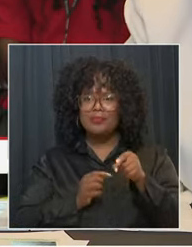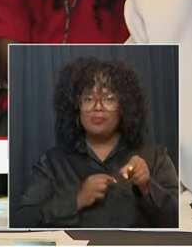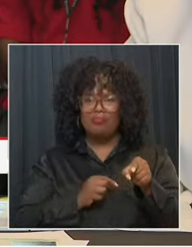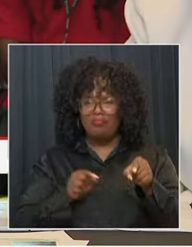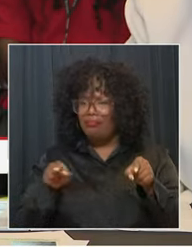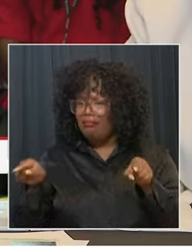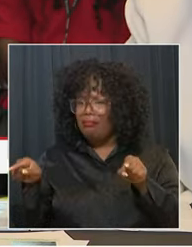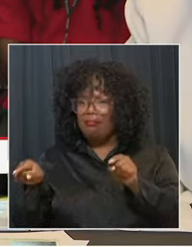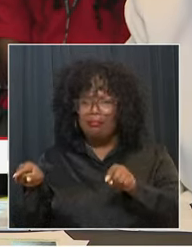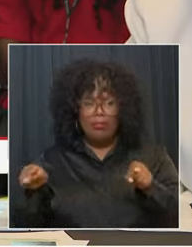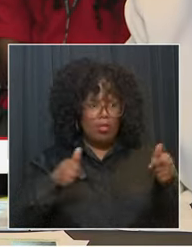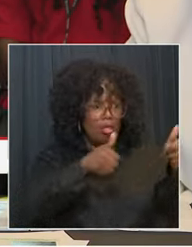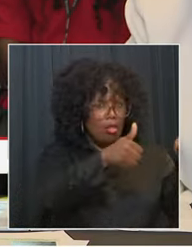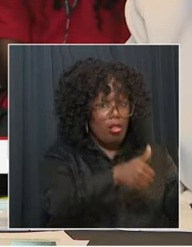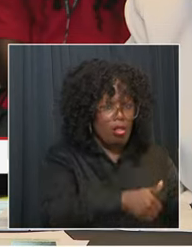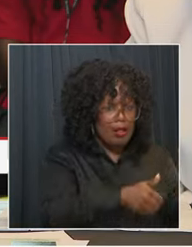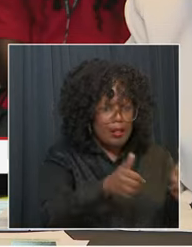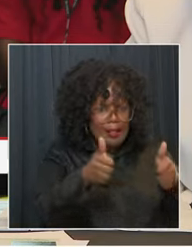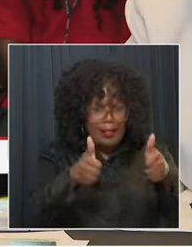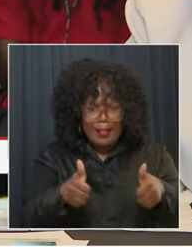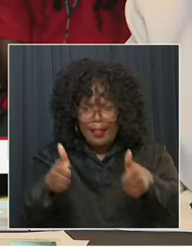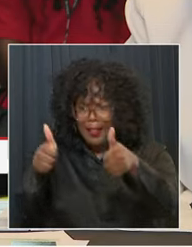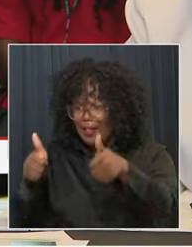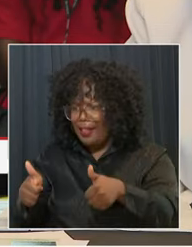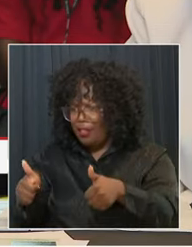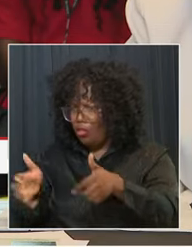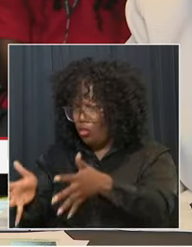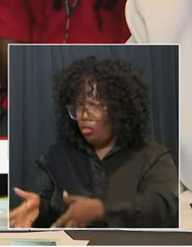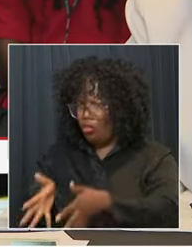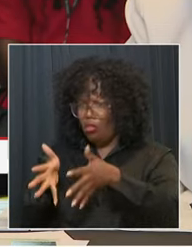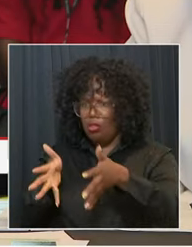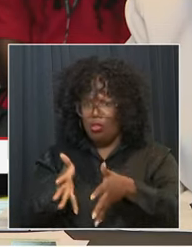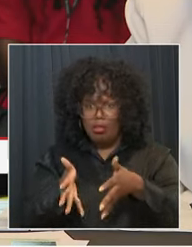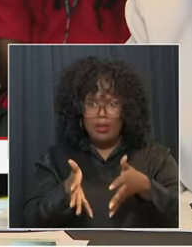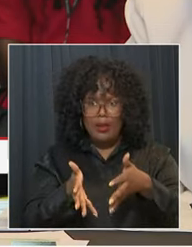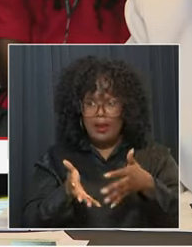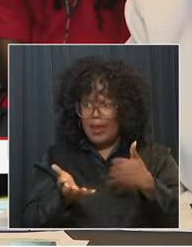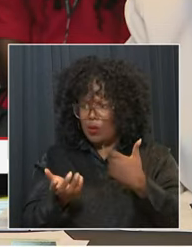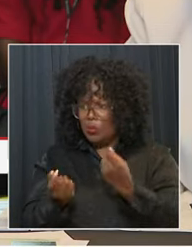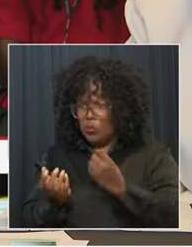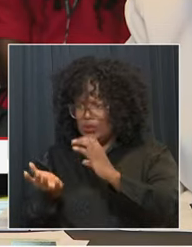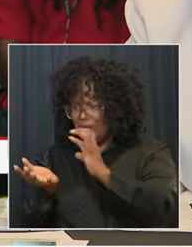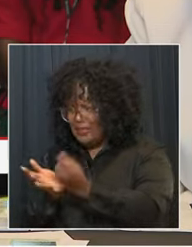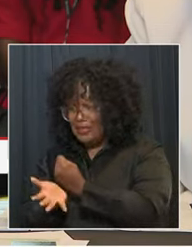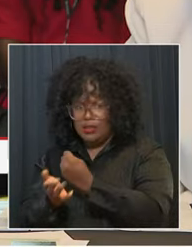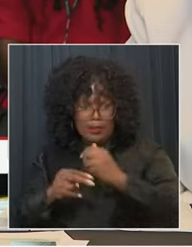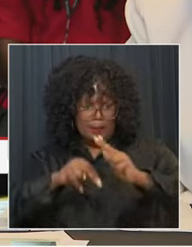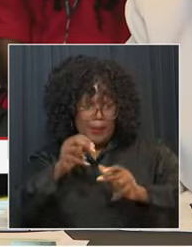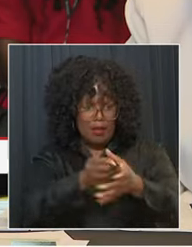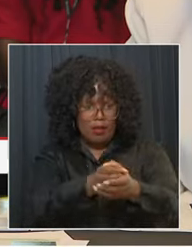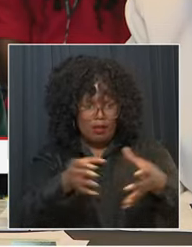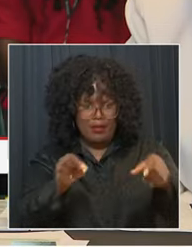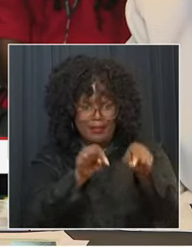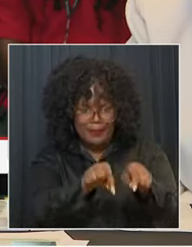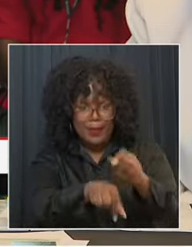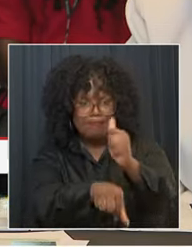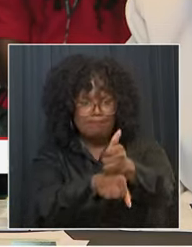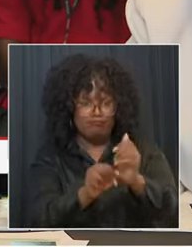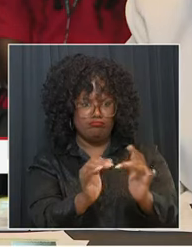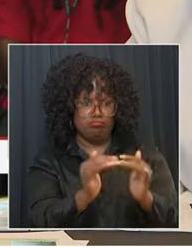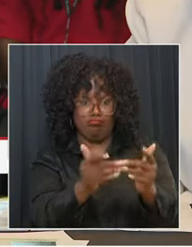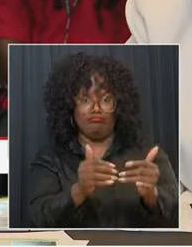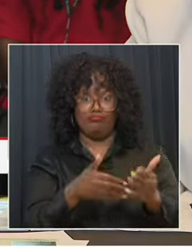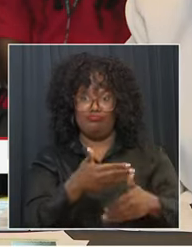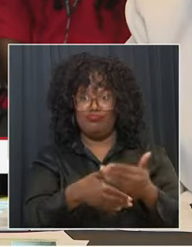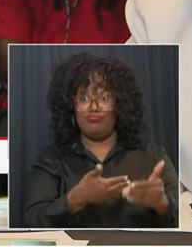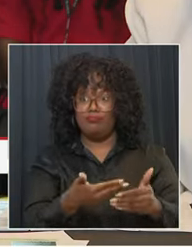Street, work with the community, get community buy-in, and also signal to the private sector community that this